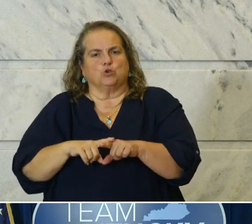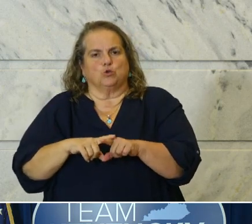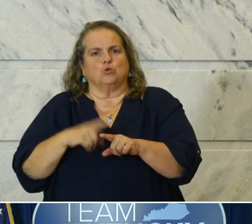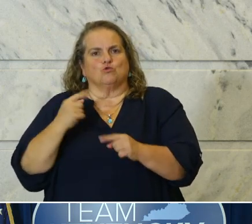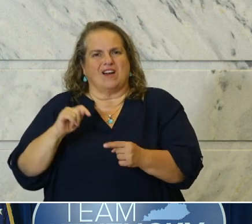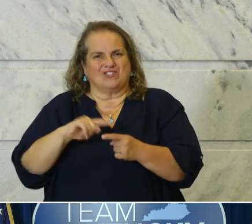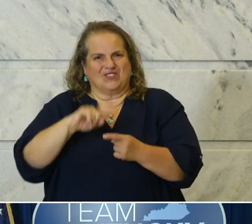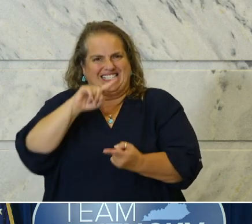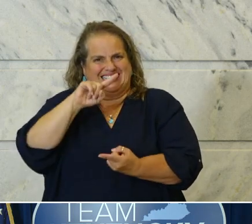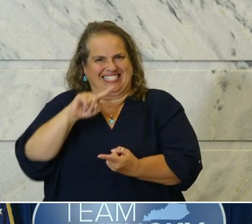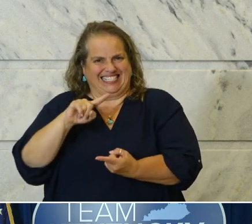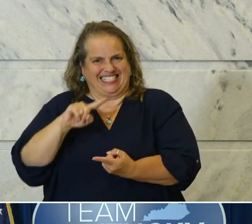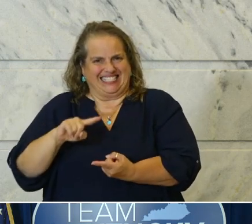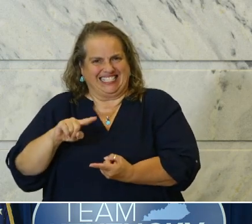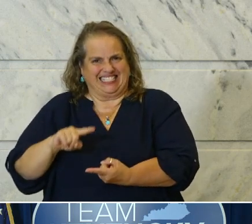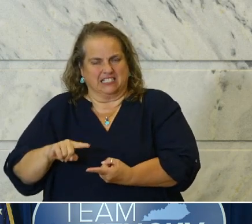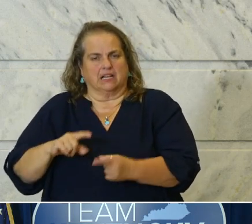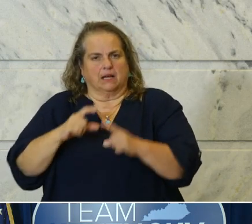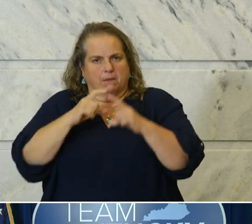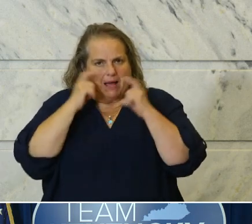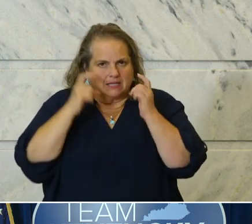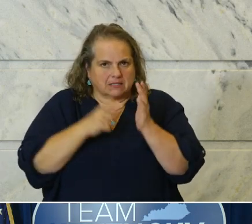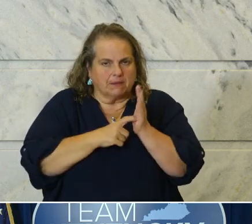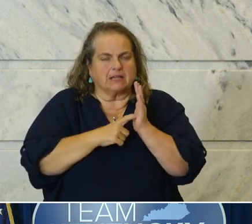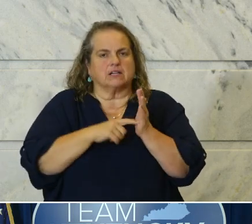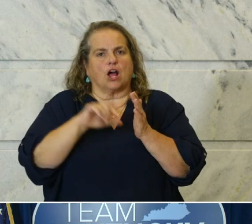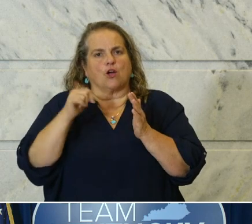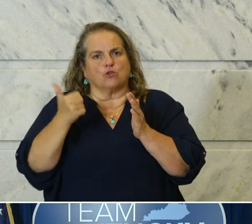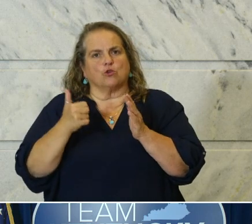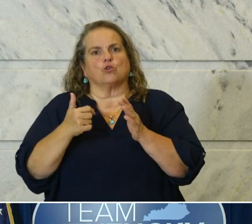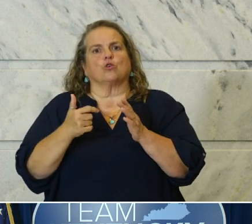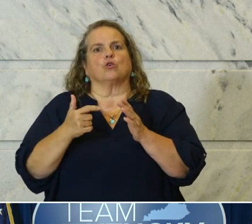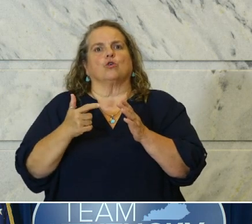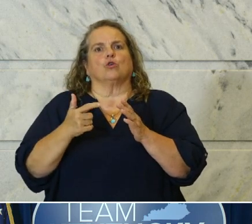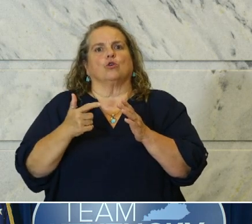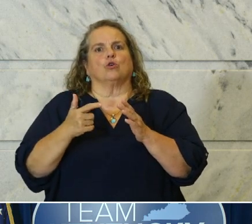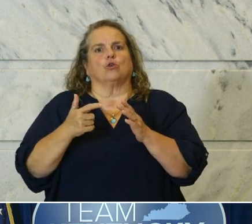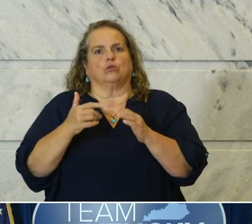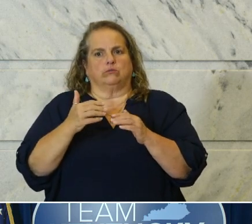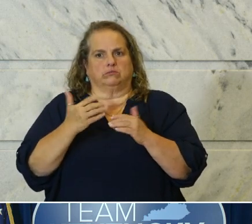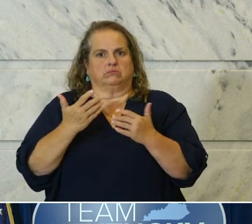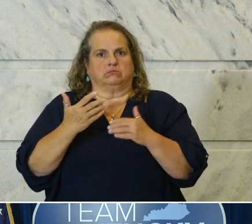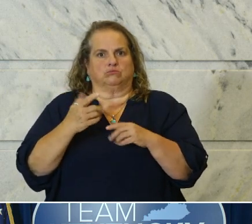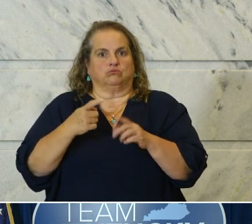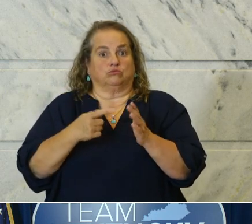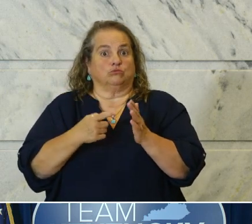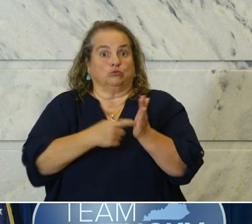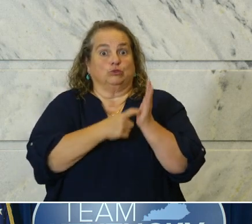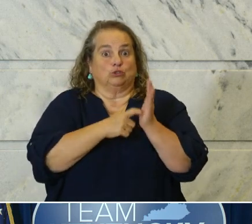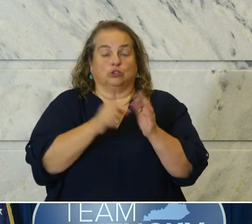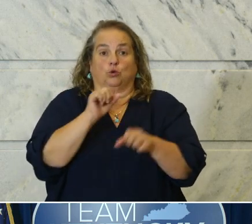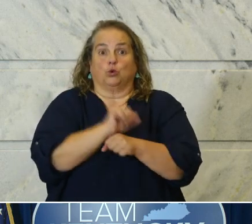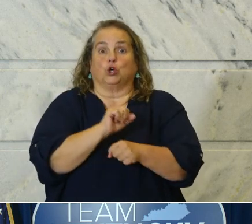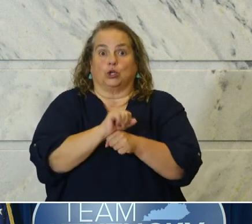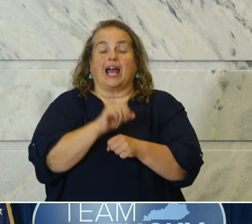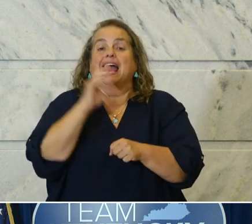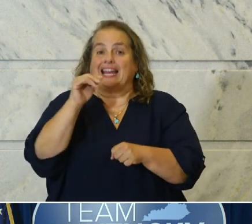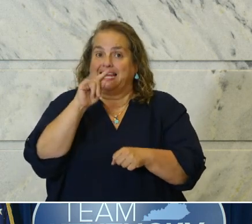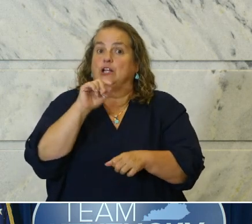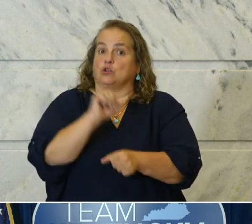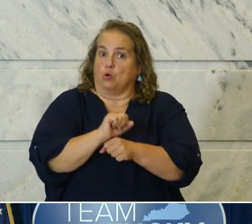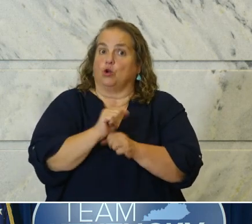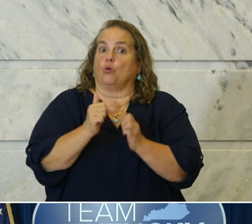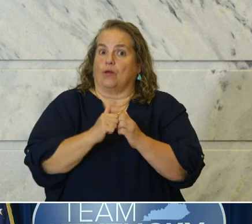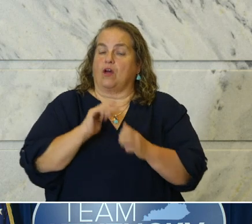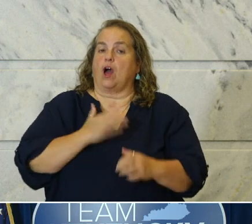down, the mask mandate and other restrictions to work. And you see that that is happening with the overall positivity rate. And